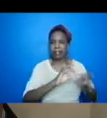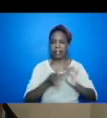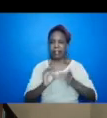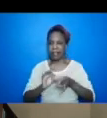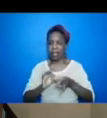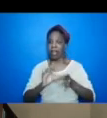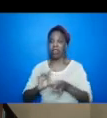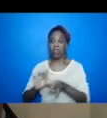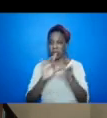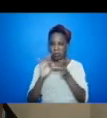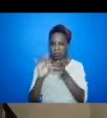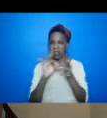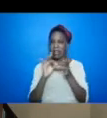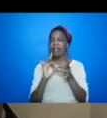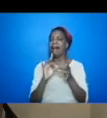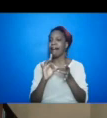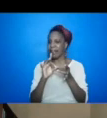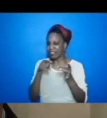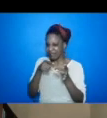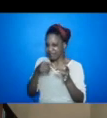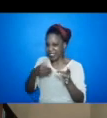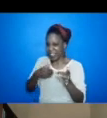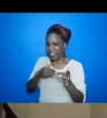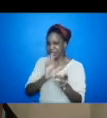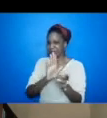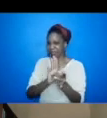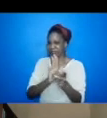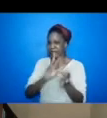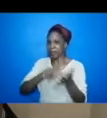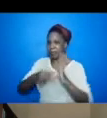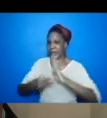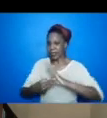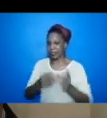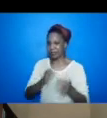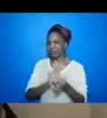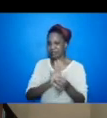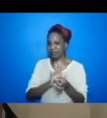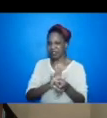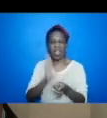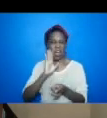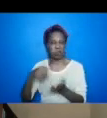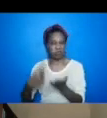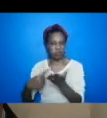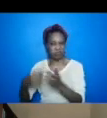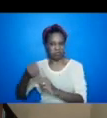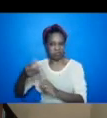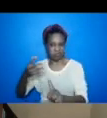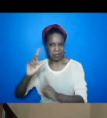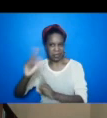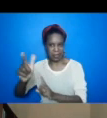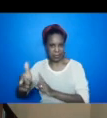We'll talk about that. Let me say a little bit more about that. But narrative is a way so that you can